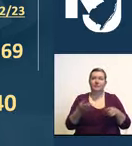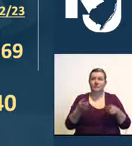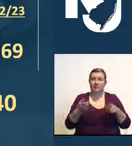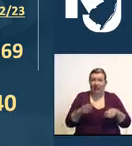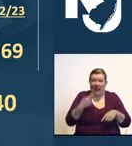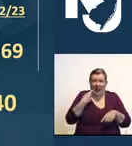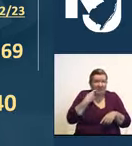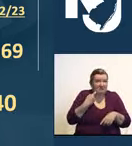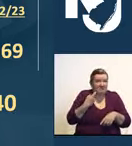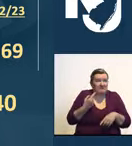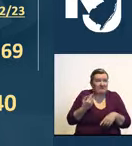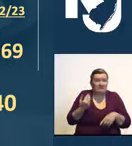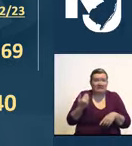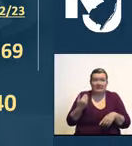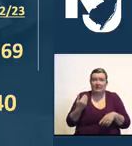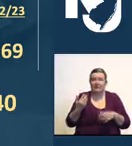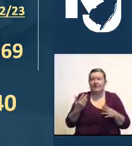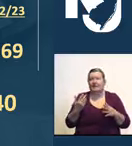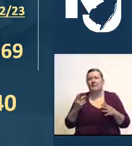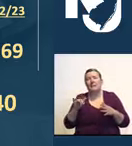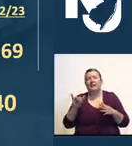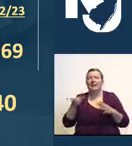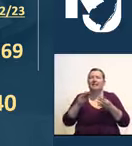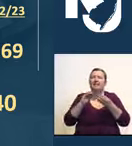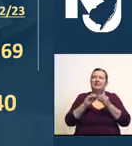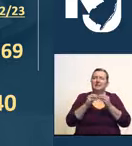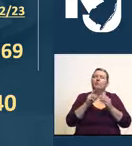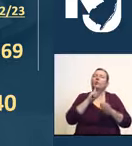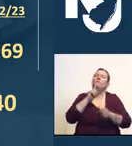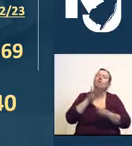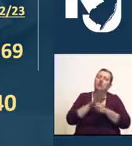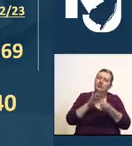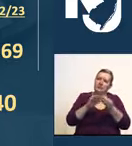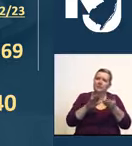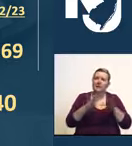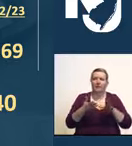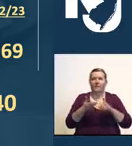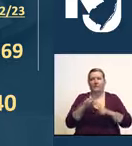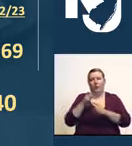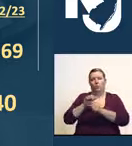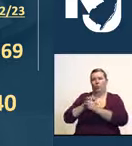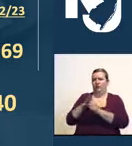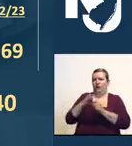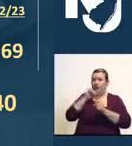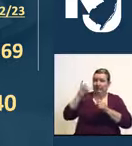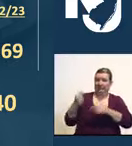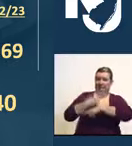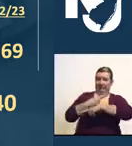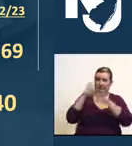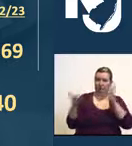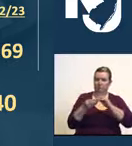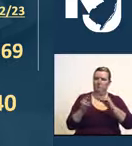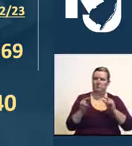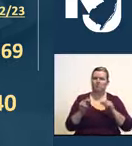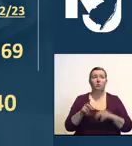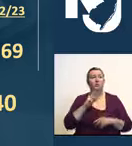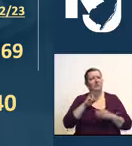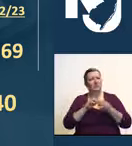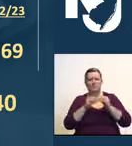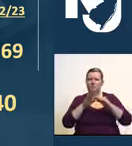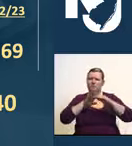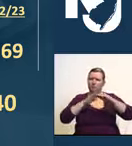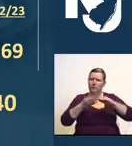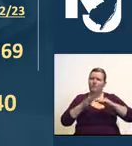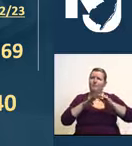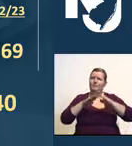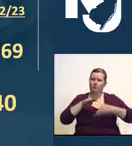days when the deaths were confirmed by Ed and his team. While it is good to see these numbers decreasing, any number higher than 0 is